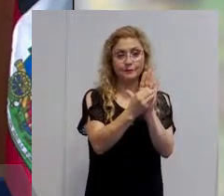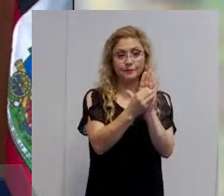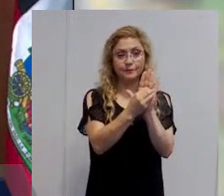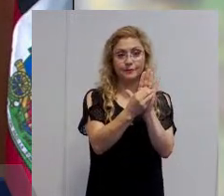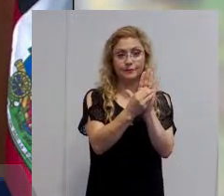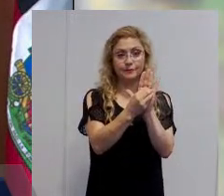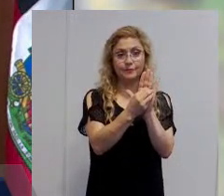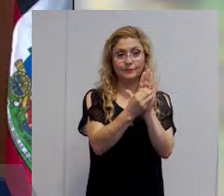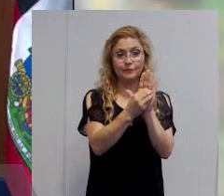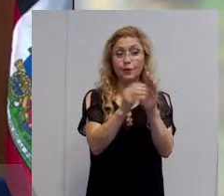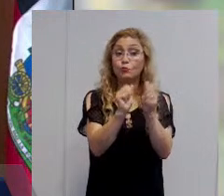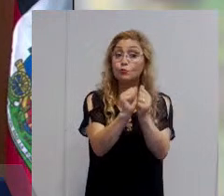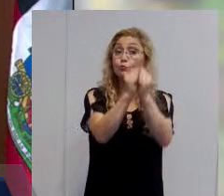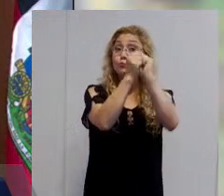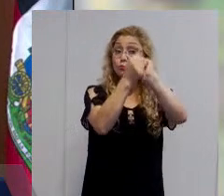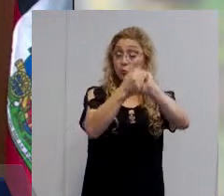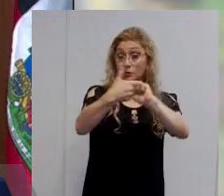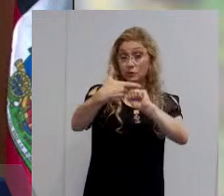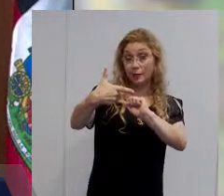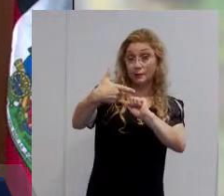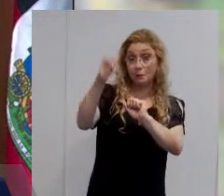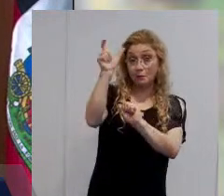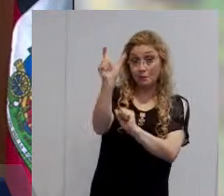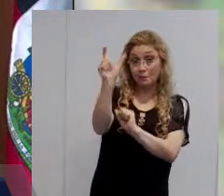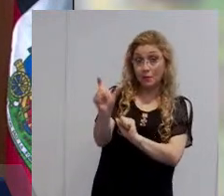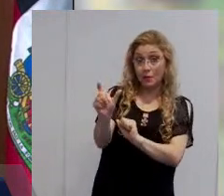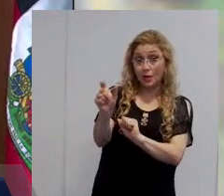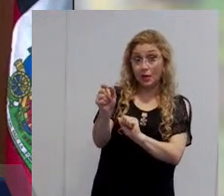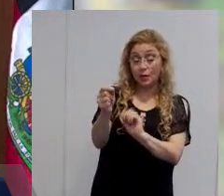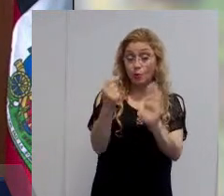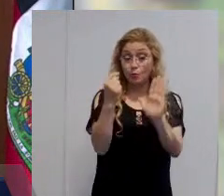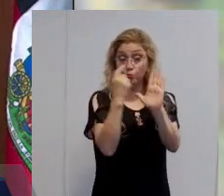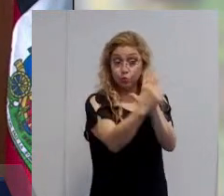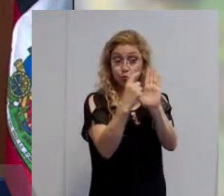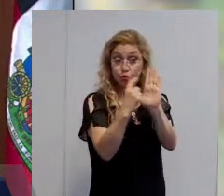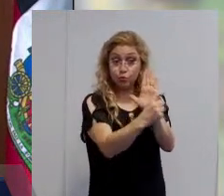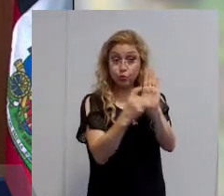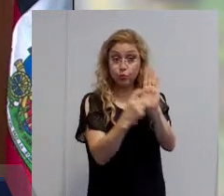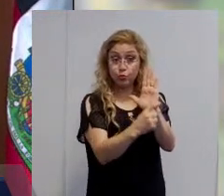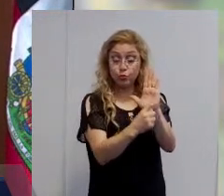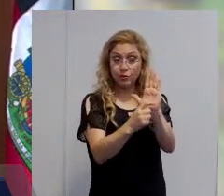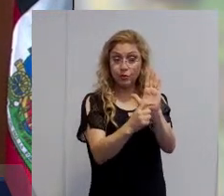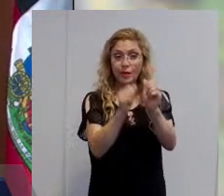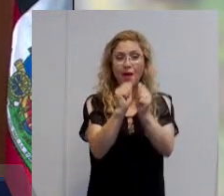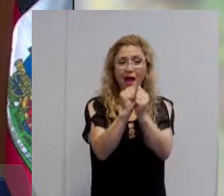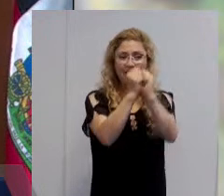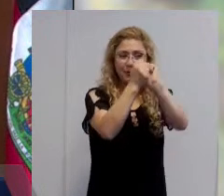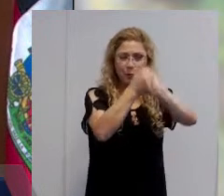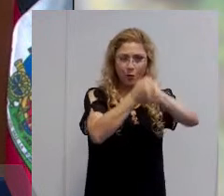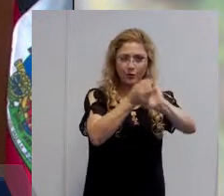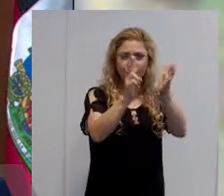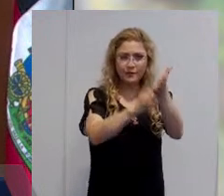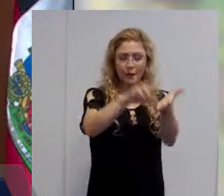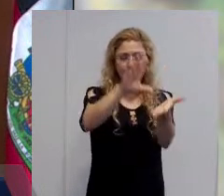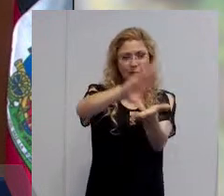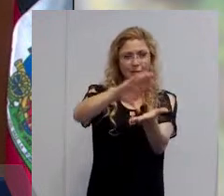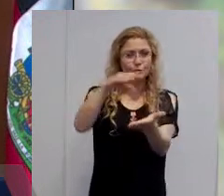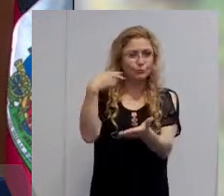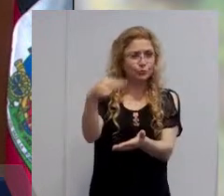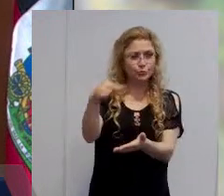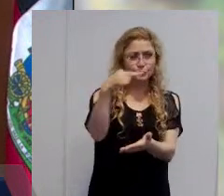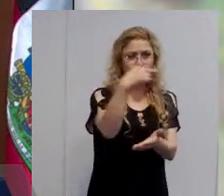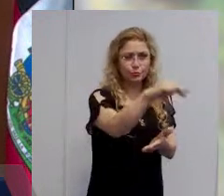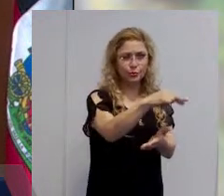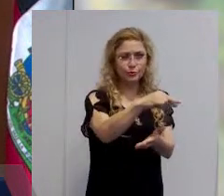decade, so that the 7 pillars that mark us according to the reality of each country, what we